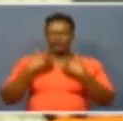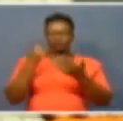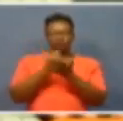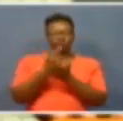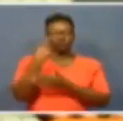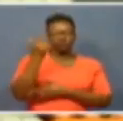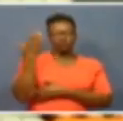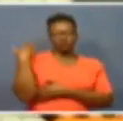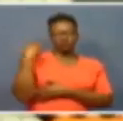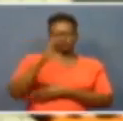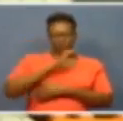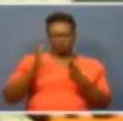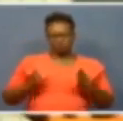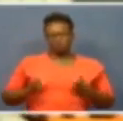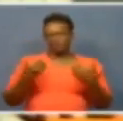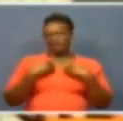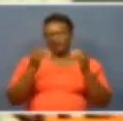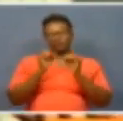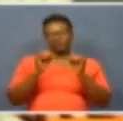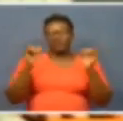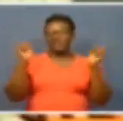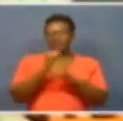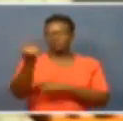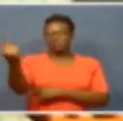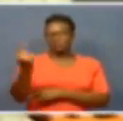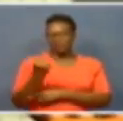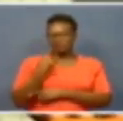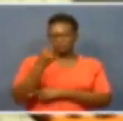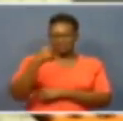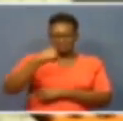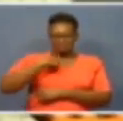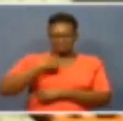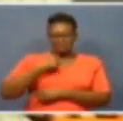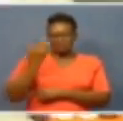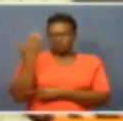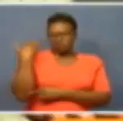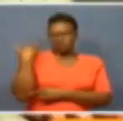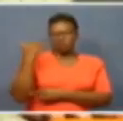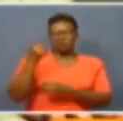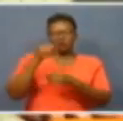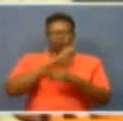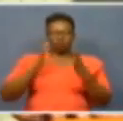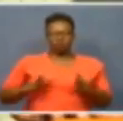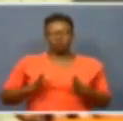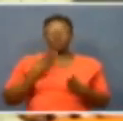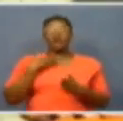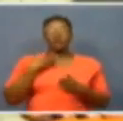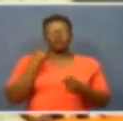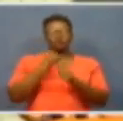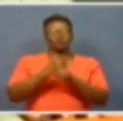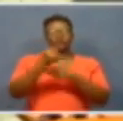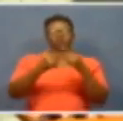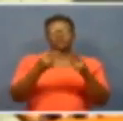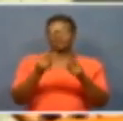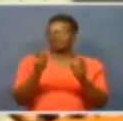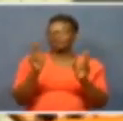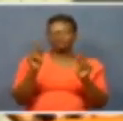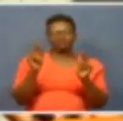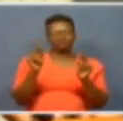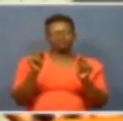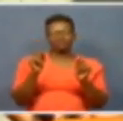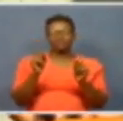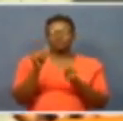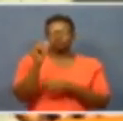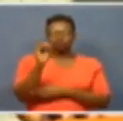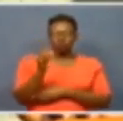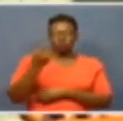former commissioners. You cannot come here and say, I'm a former commissioner, give me space to work from here. And so,